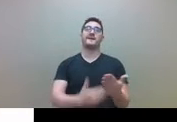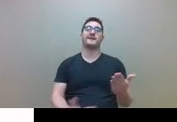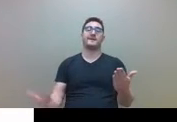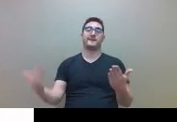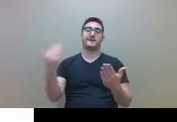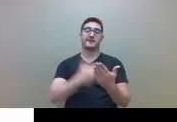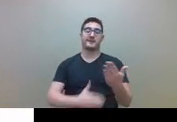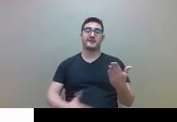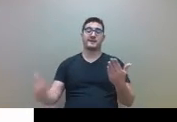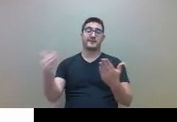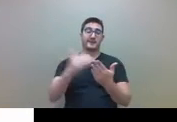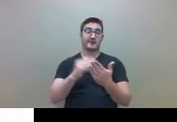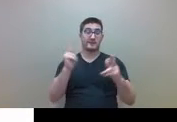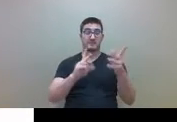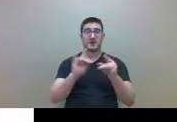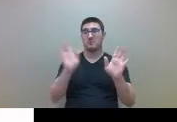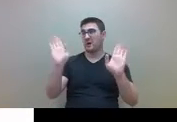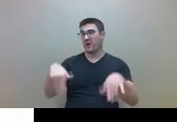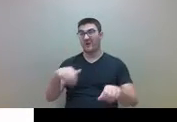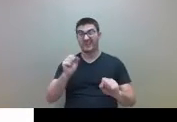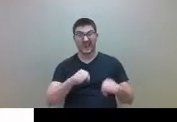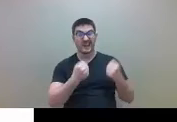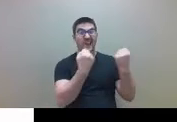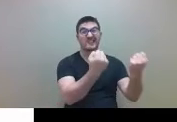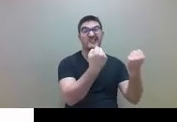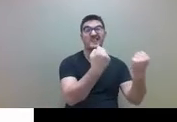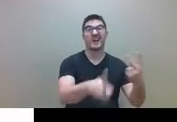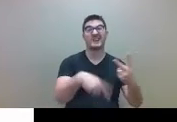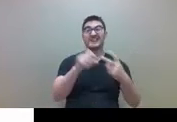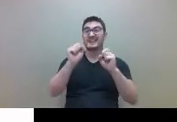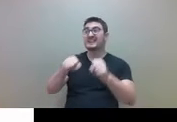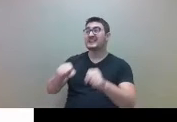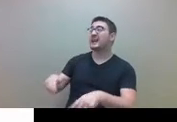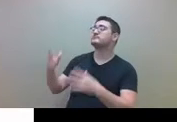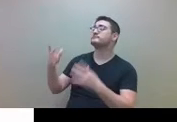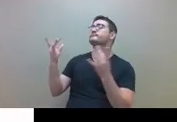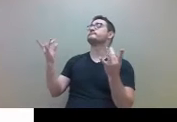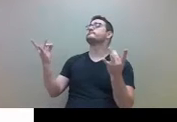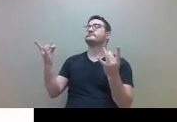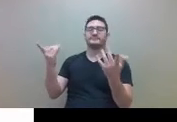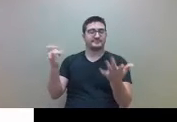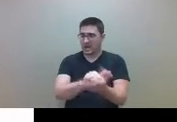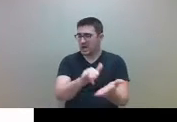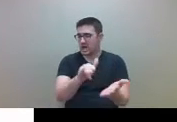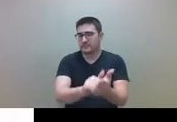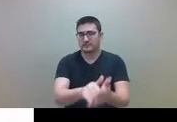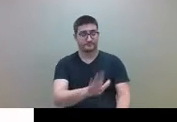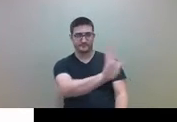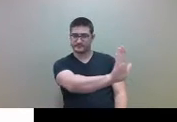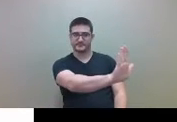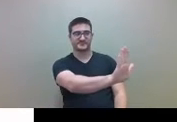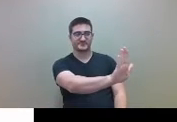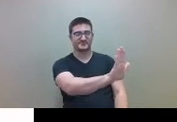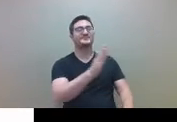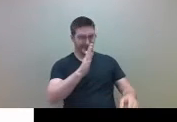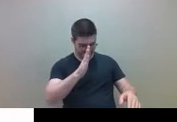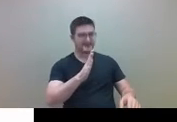go and exercise. I don't have time to do anything because I am constantly, but you know what? There is time. If you go